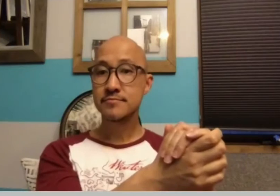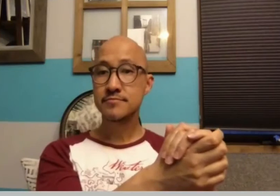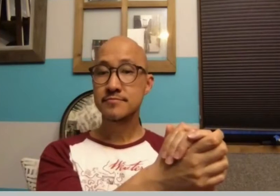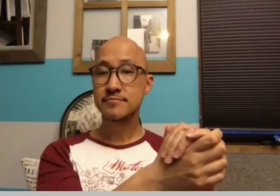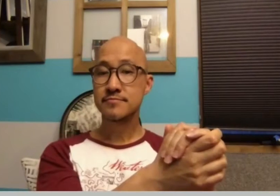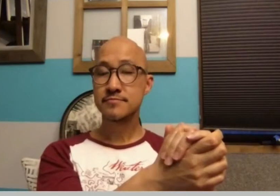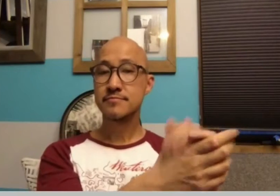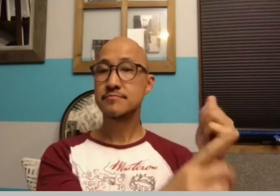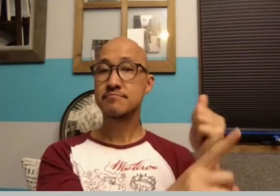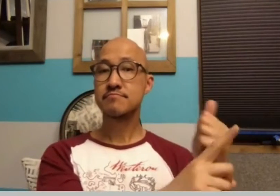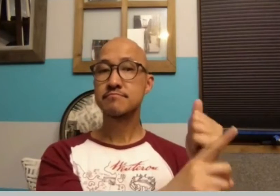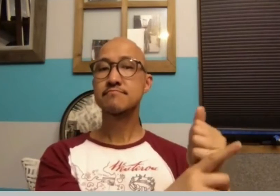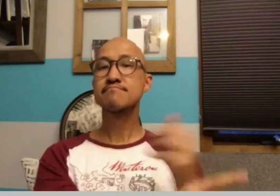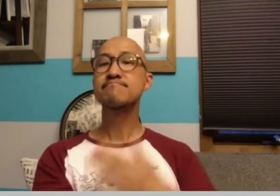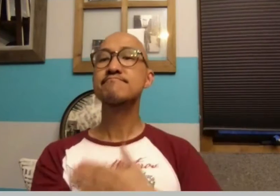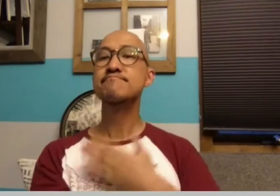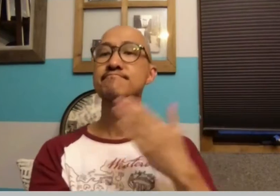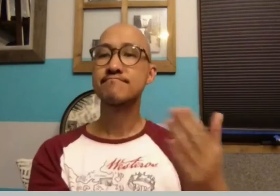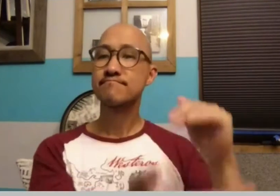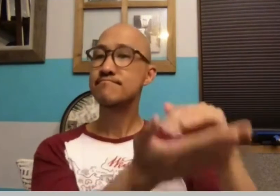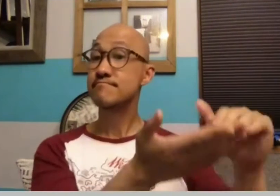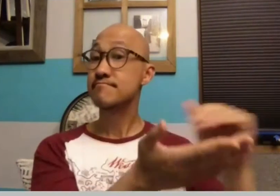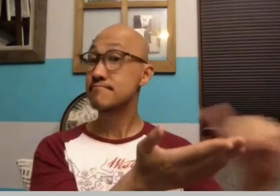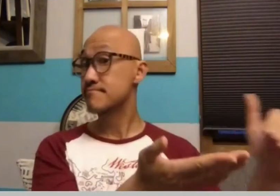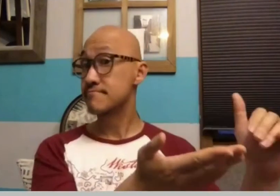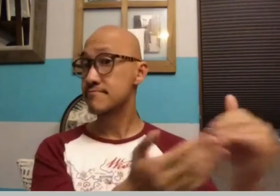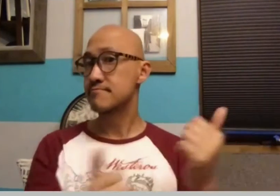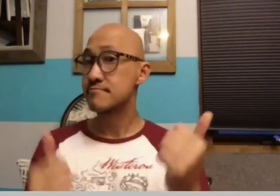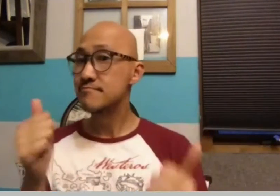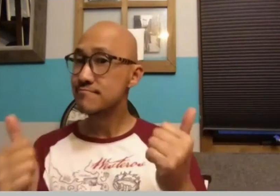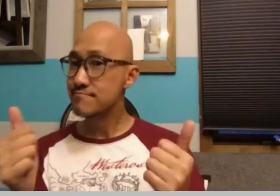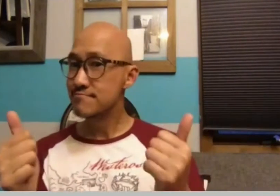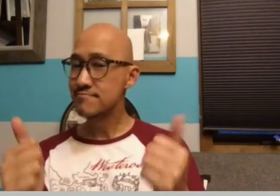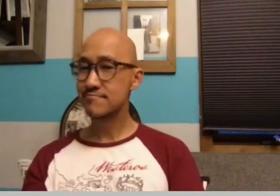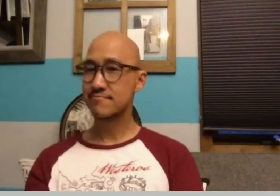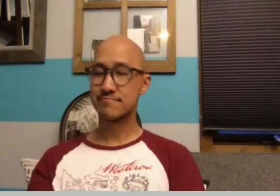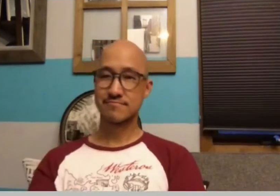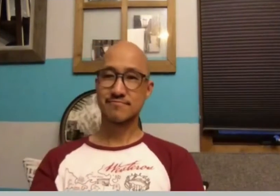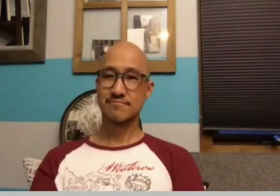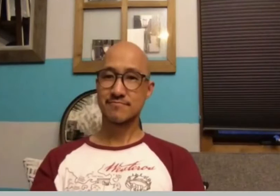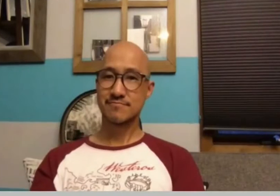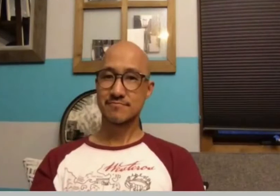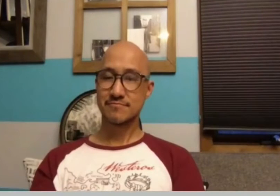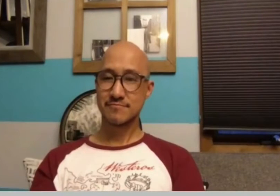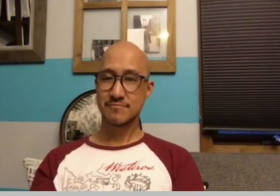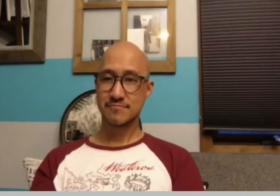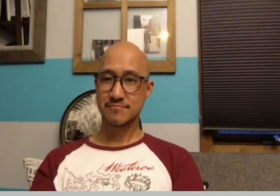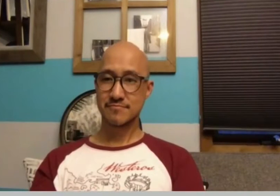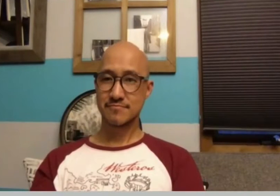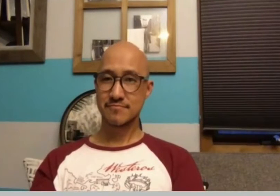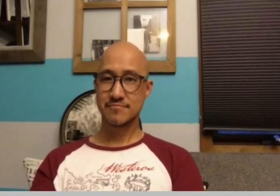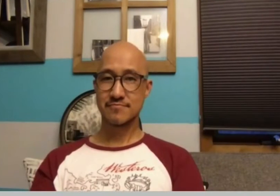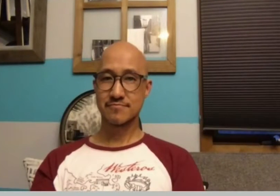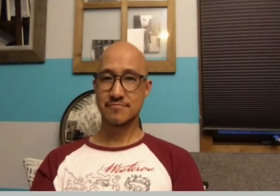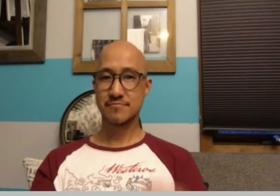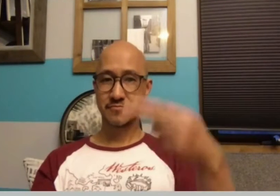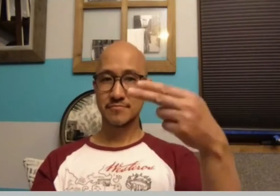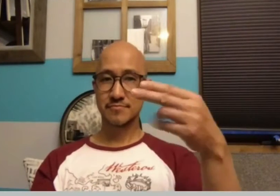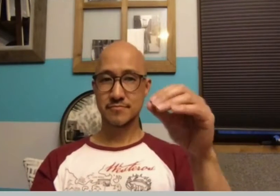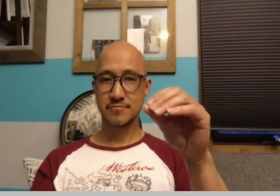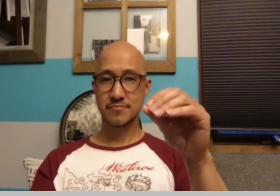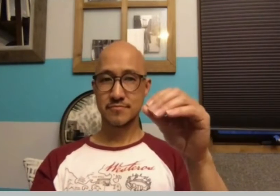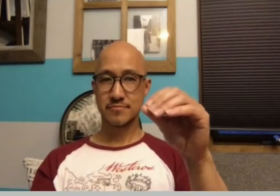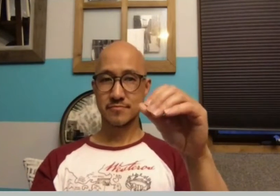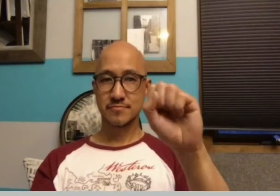planning to forgive them when it was all over? Because that's what God did. Hosea chapter 11, verse 8 through